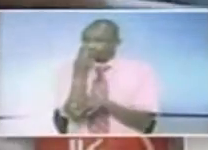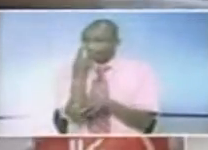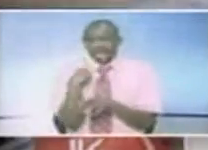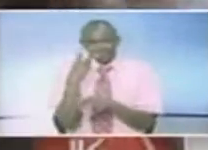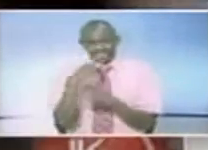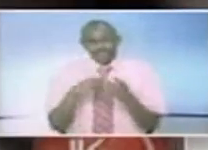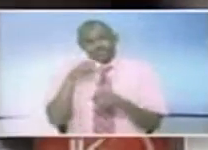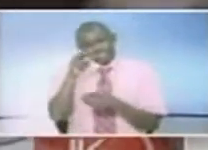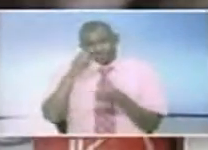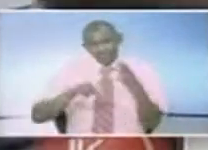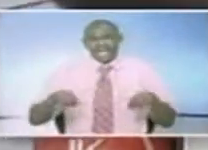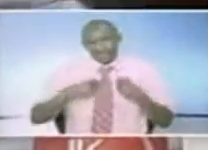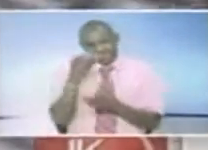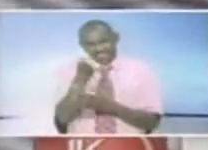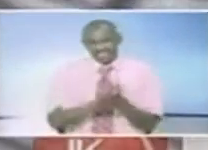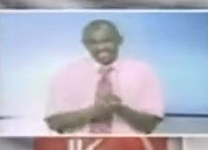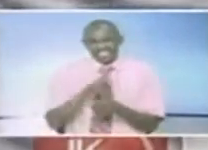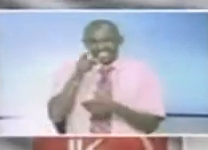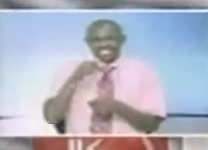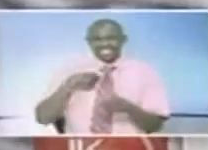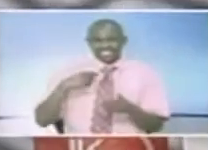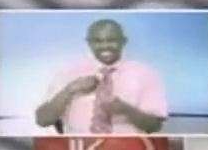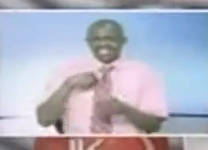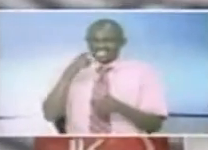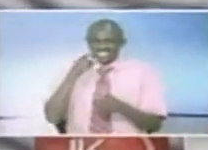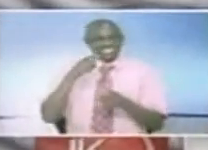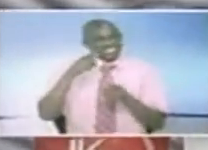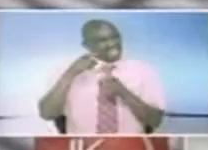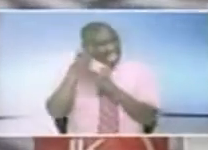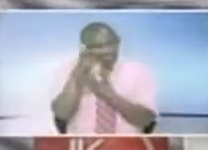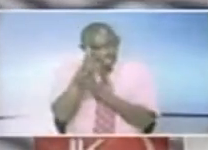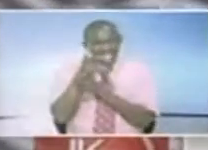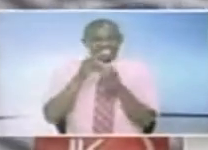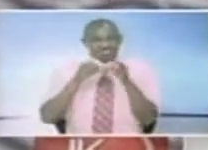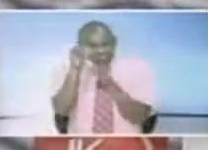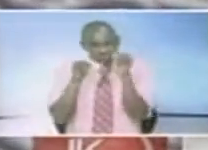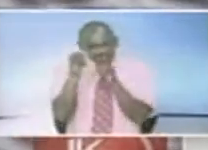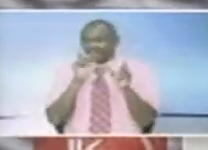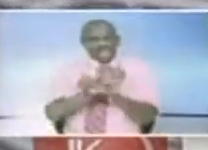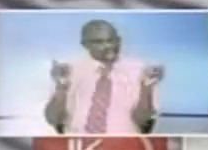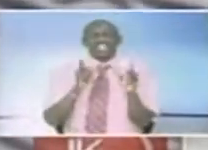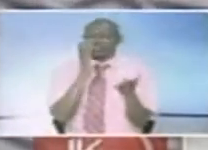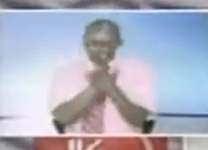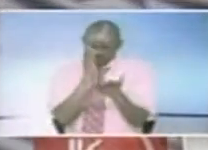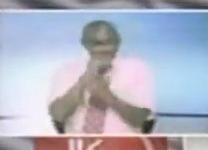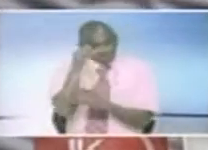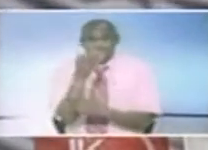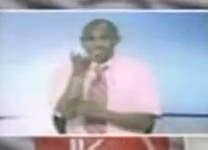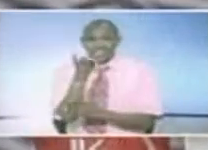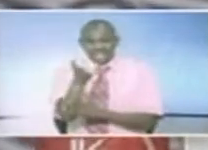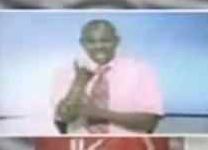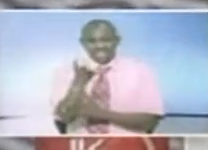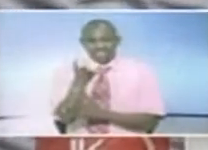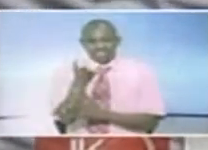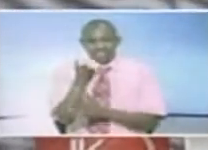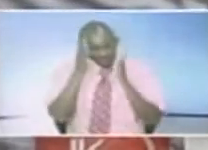doing live on air. This is no camera trick here. He's actually putting together a